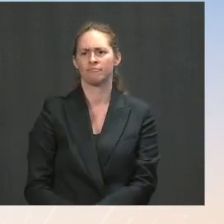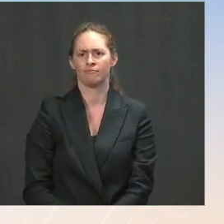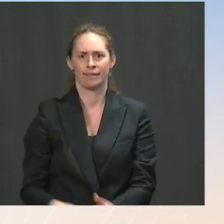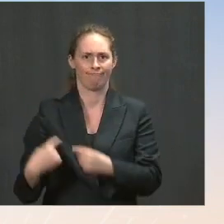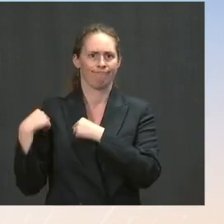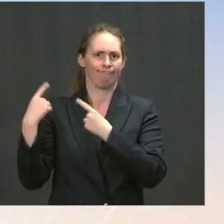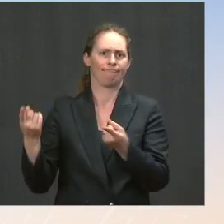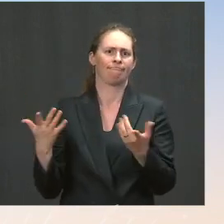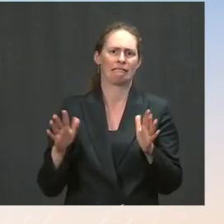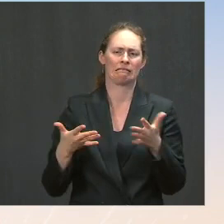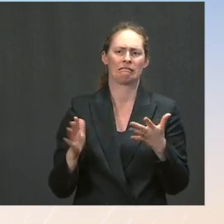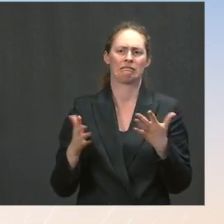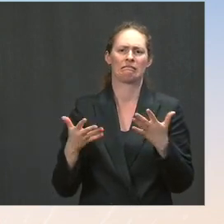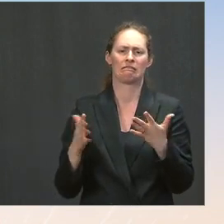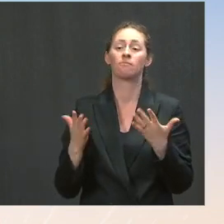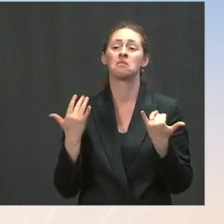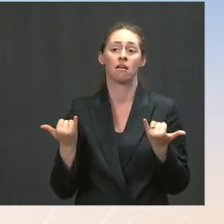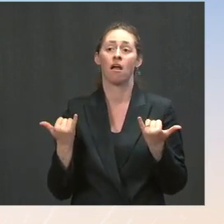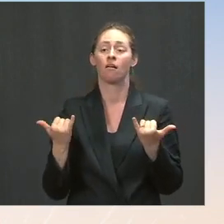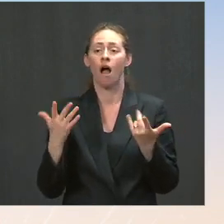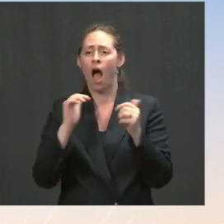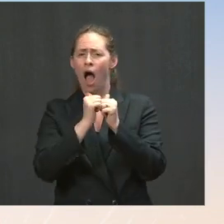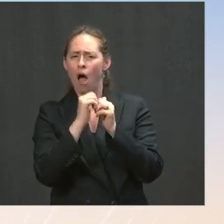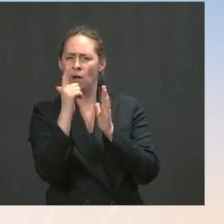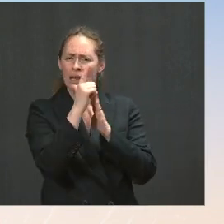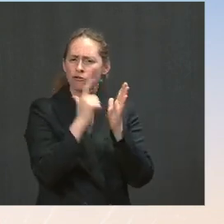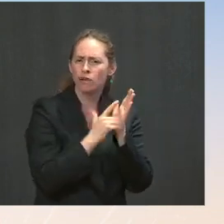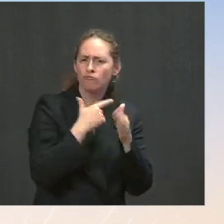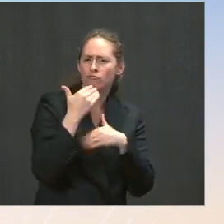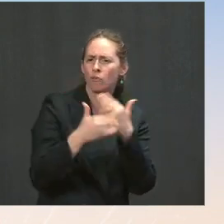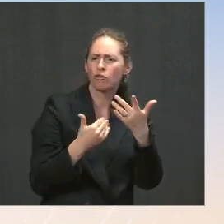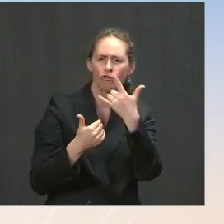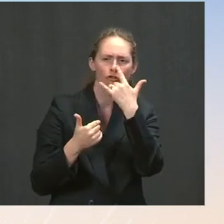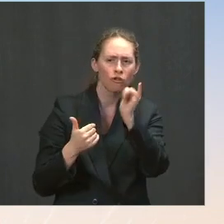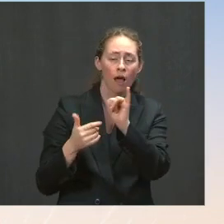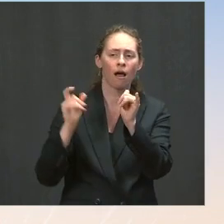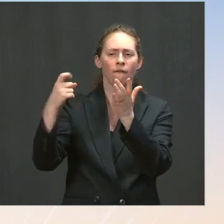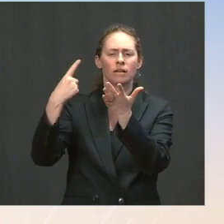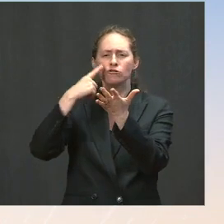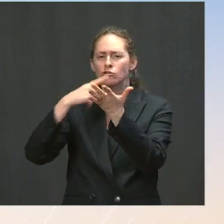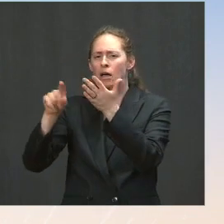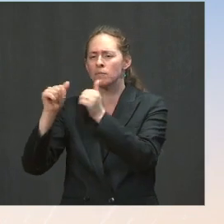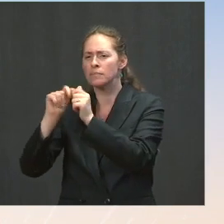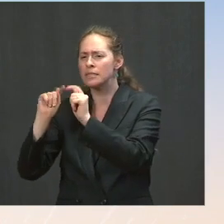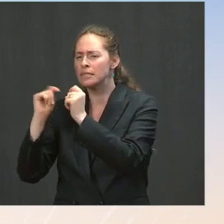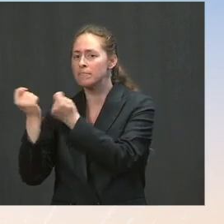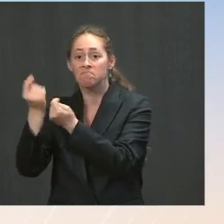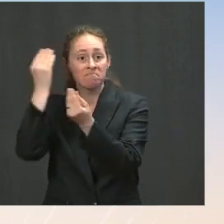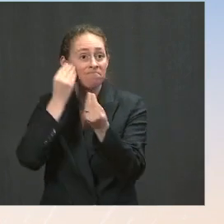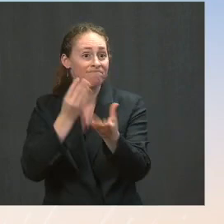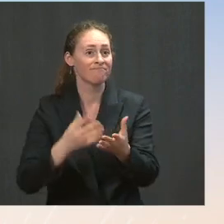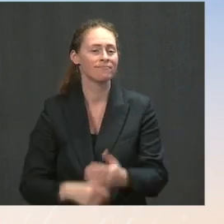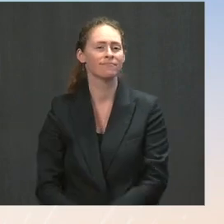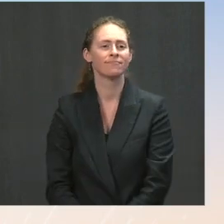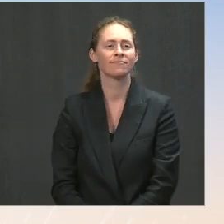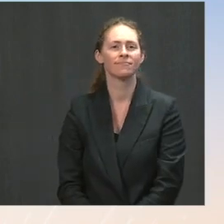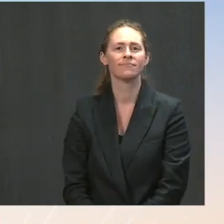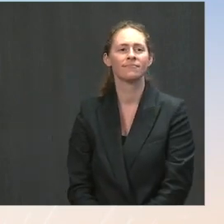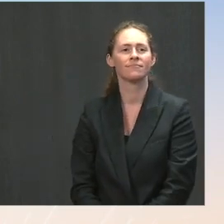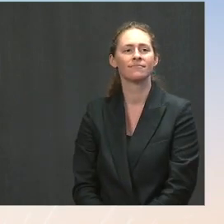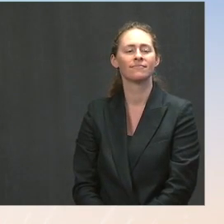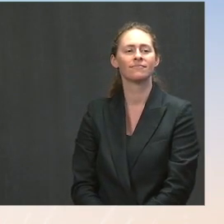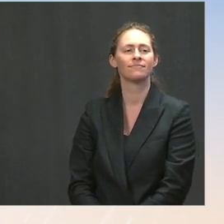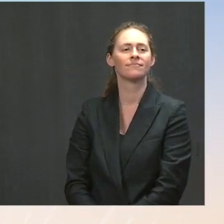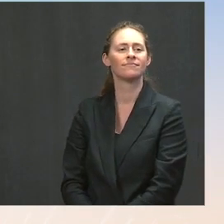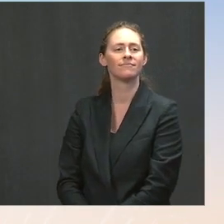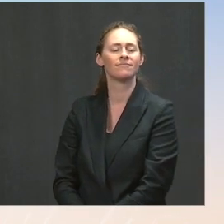legislative strategy, I'd really have to talk to the team and see where things stand with that. And a quick follow-up. Senate appropriators just announced a deal on a supplemental on Capitol